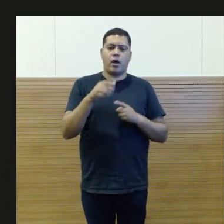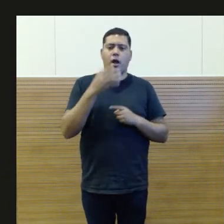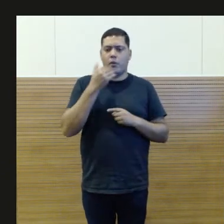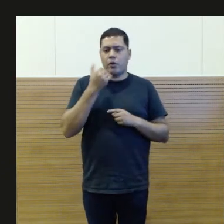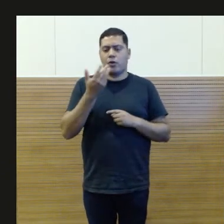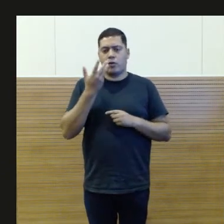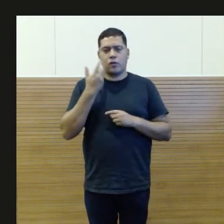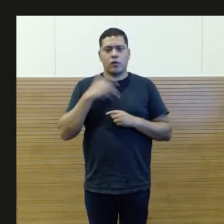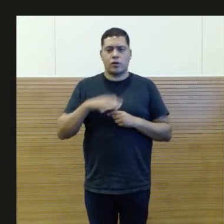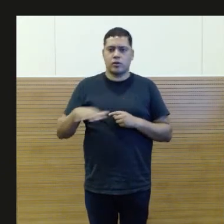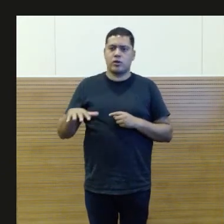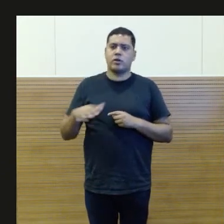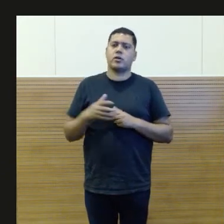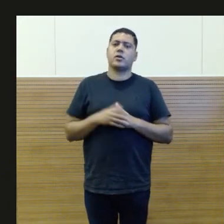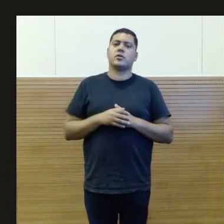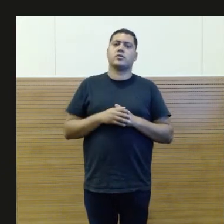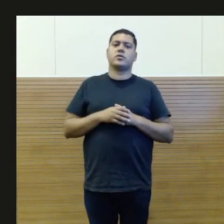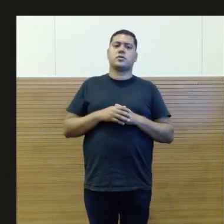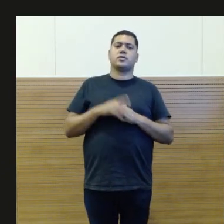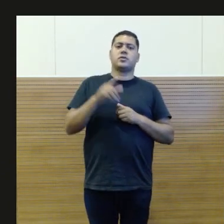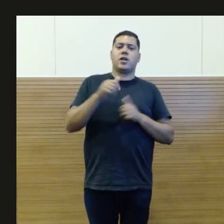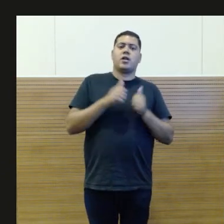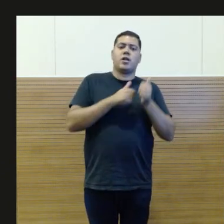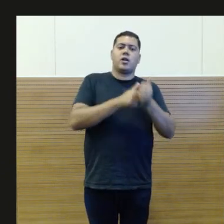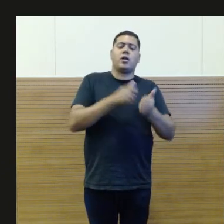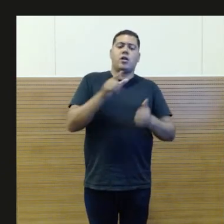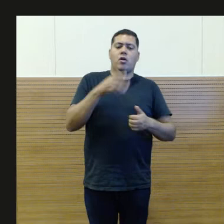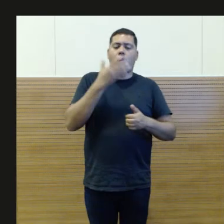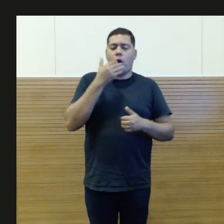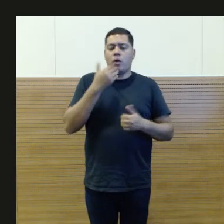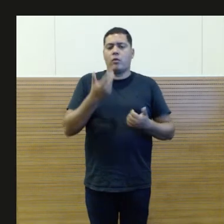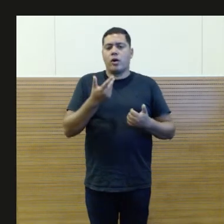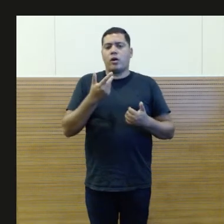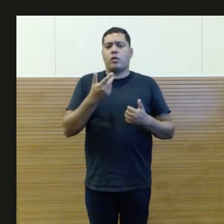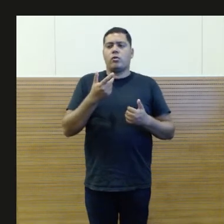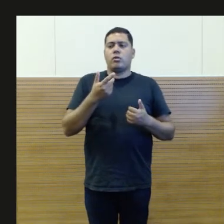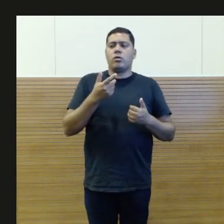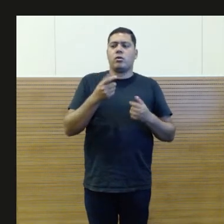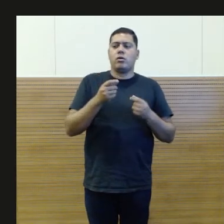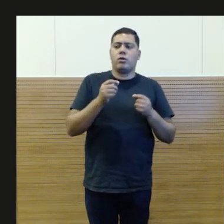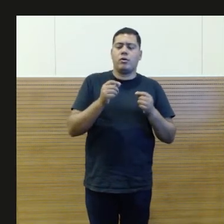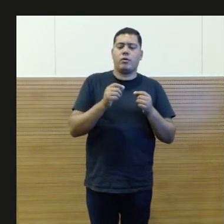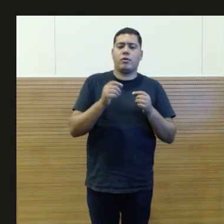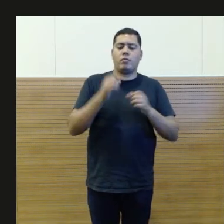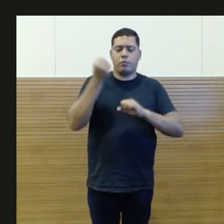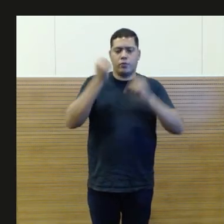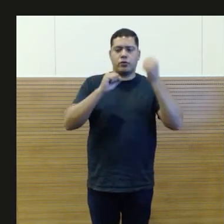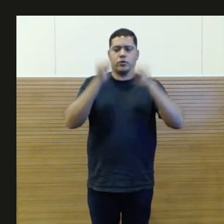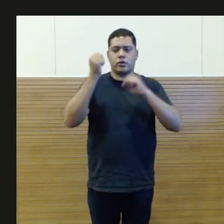And there's a series of leaflets that summarize the main information to be used by the health professionals,